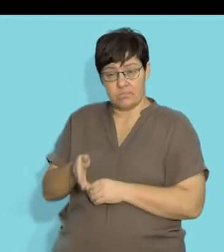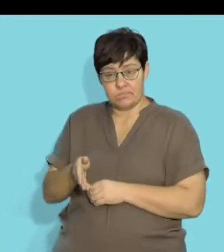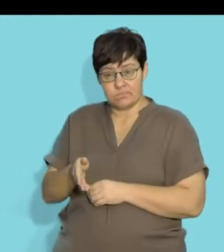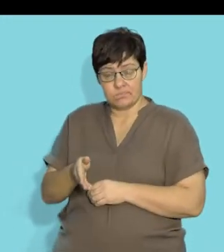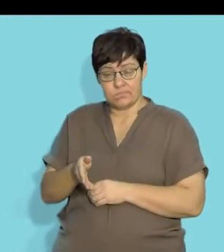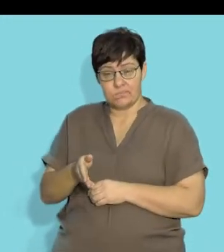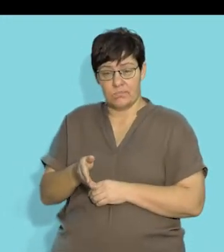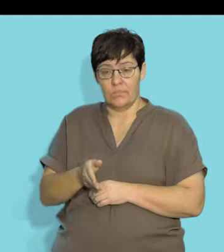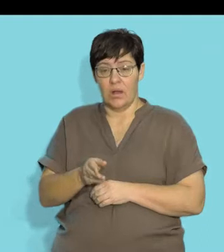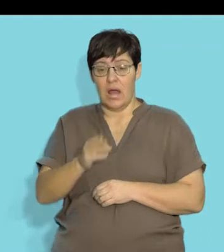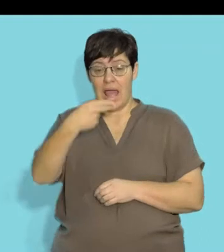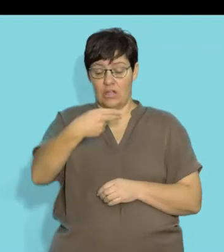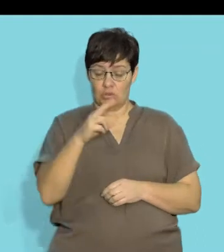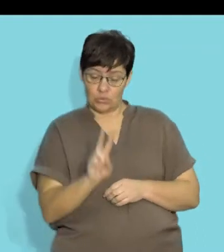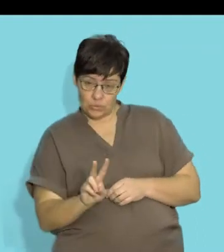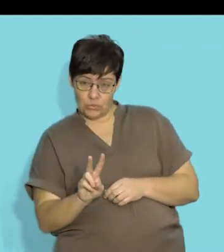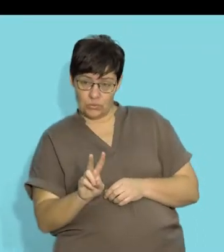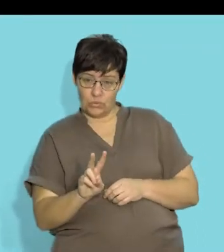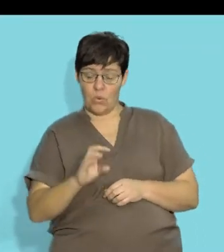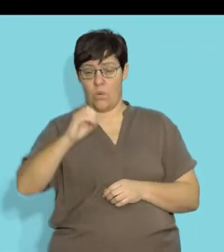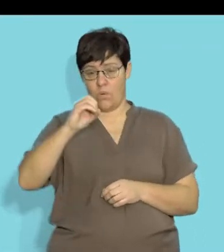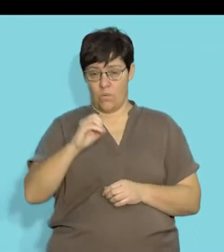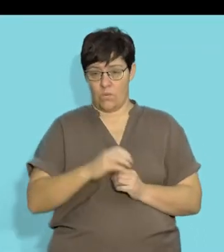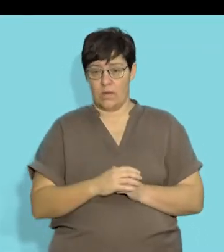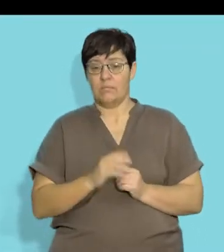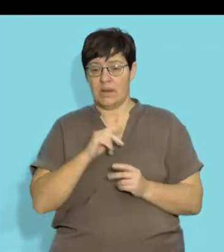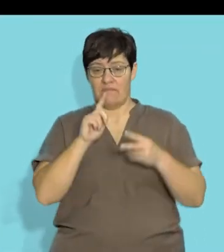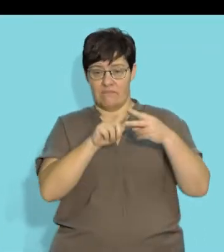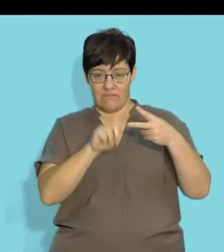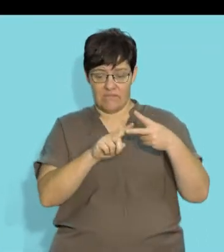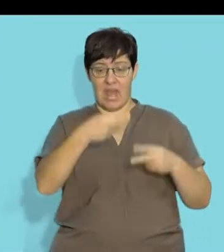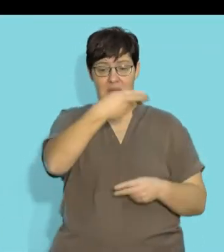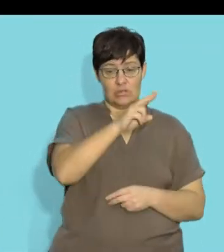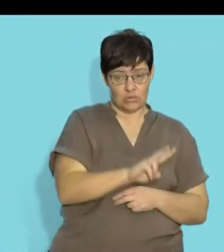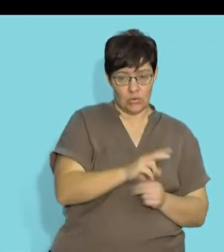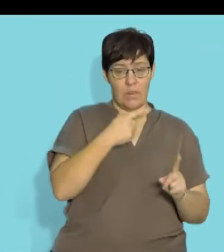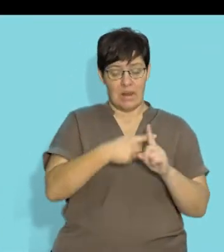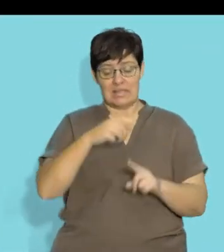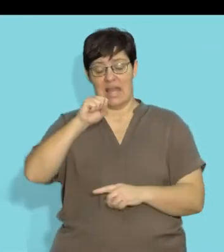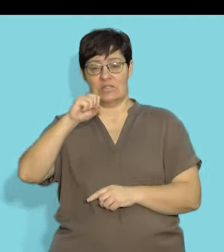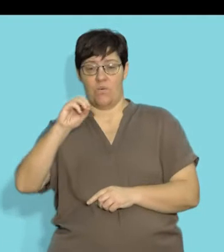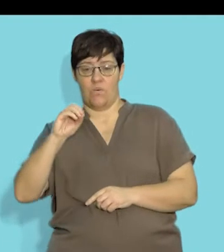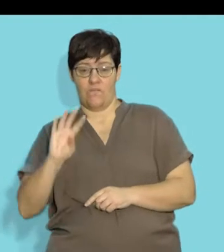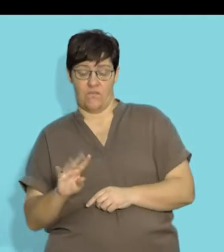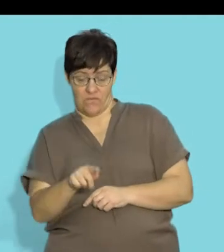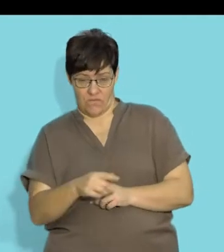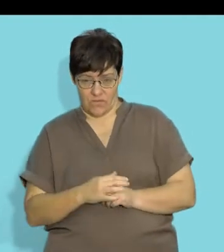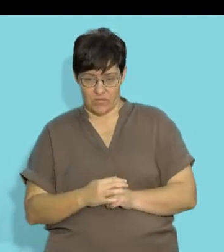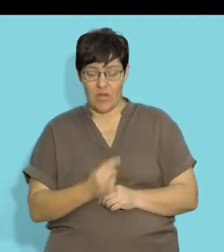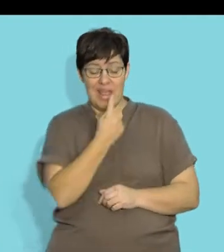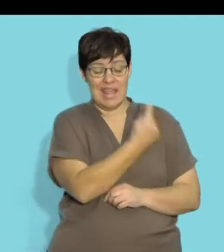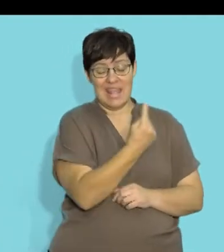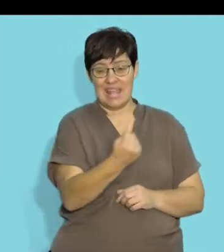two ions that make up that substance, the sulfate and the hydrogen ion. So for every mole